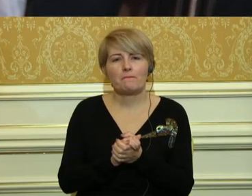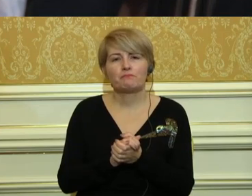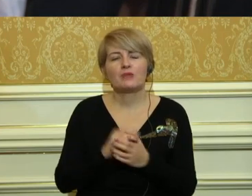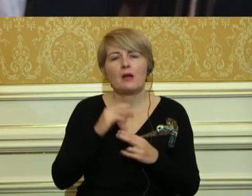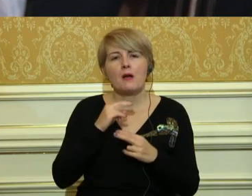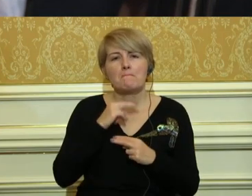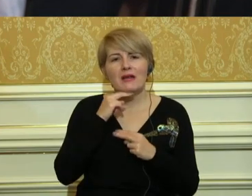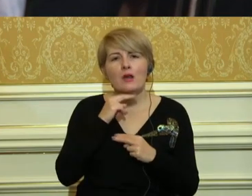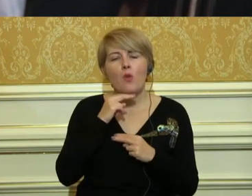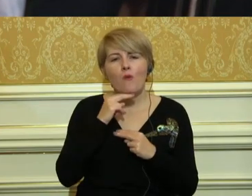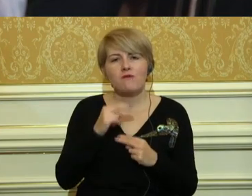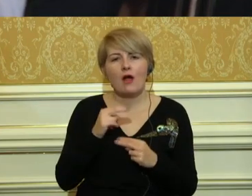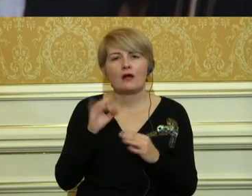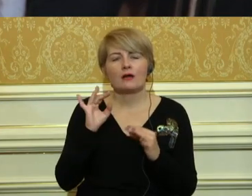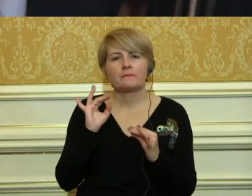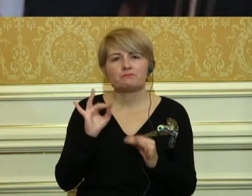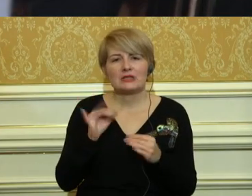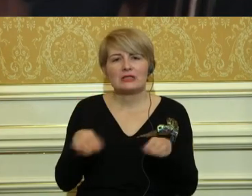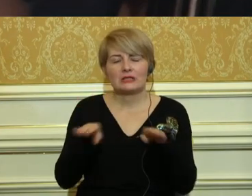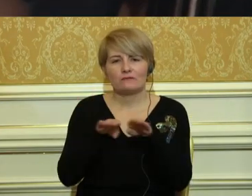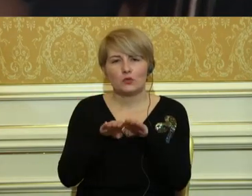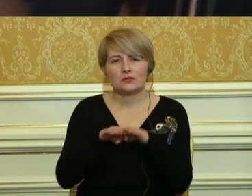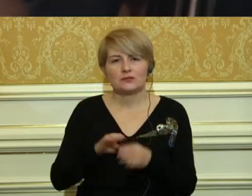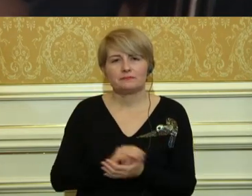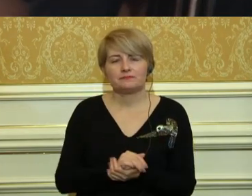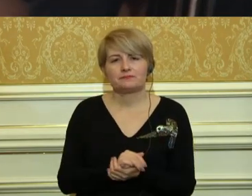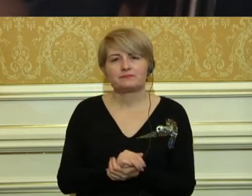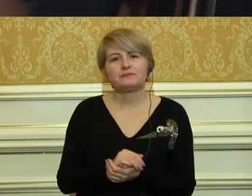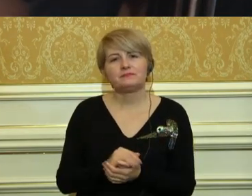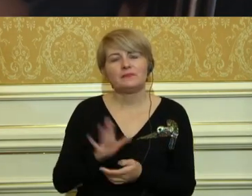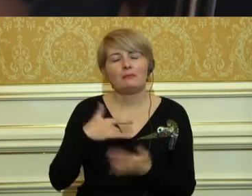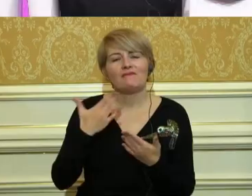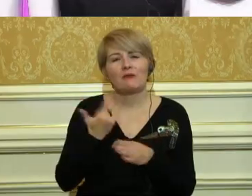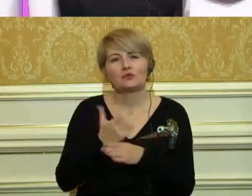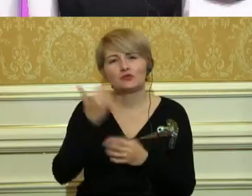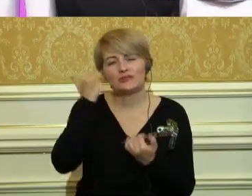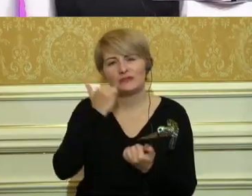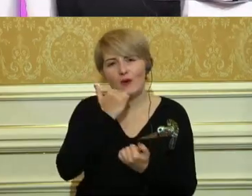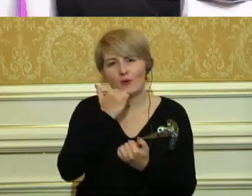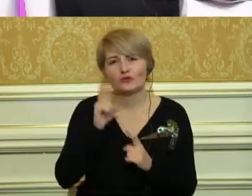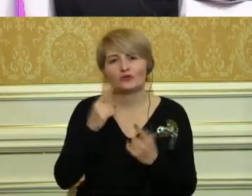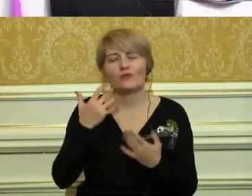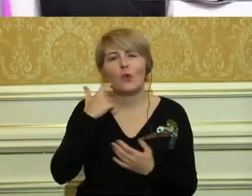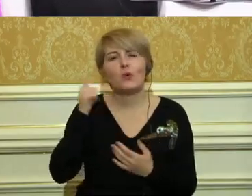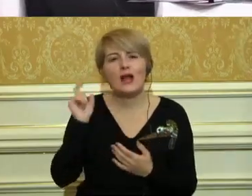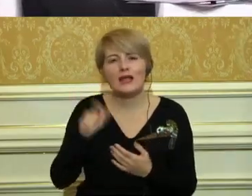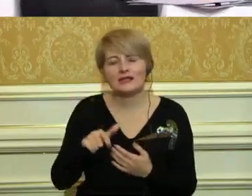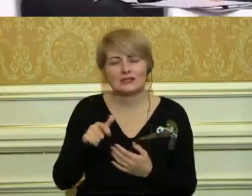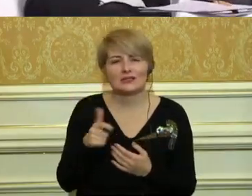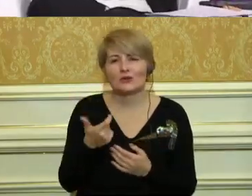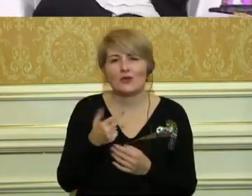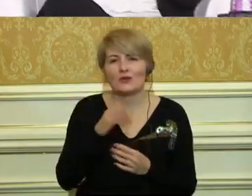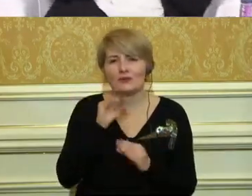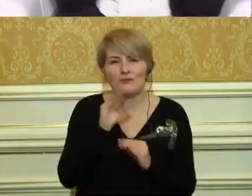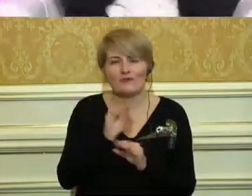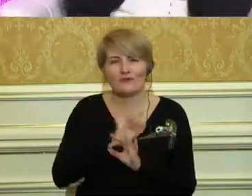society of the extremely high attention for equality. Thank you so much. Thank you so much that you